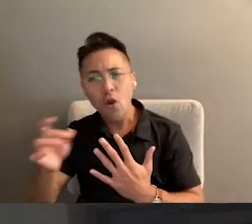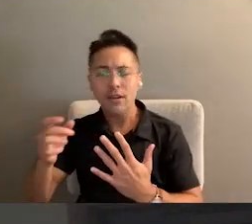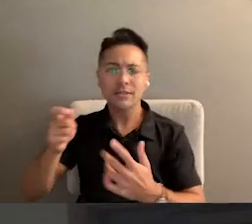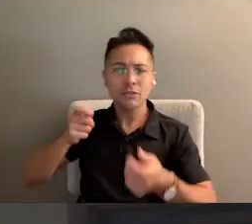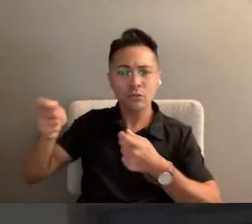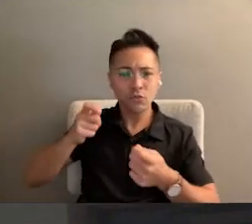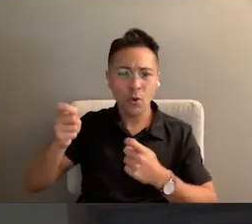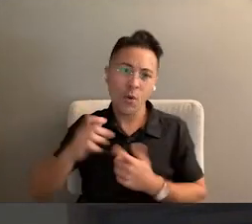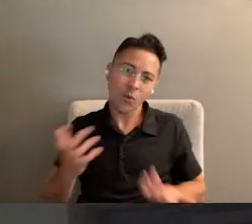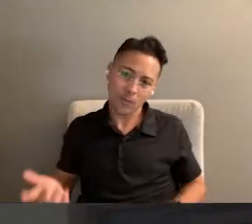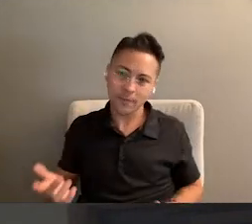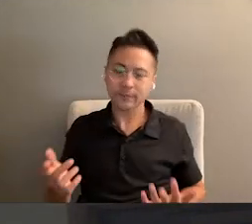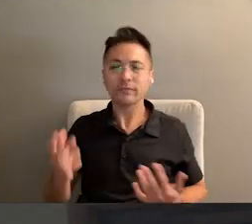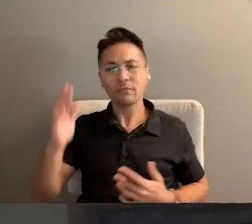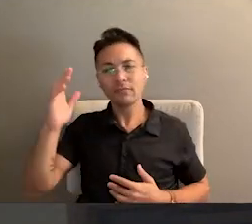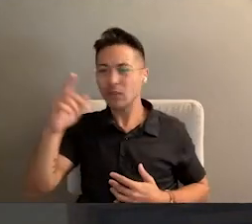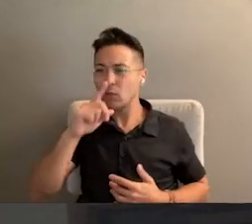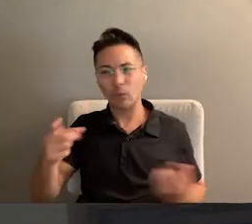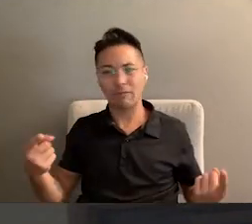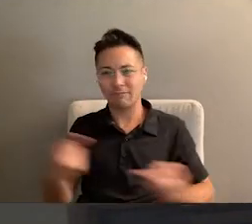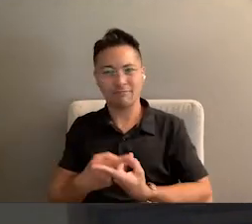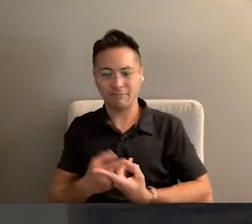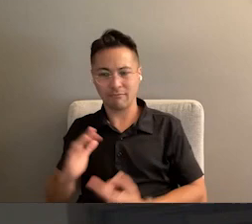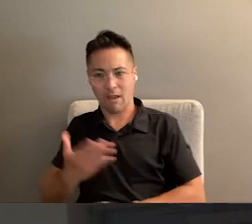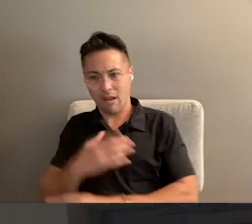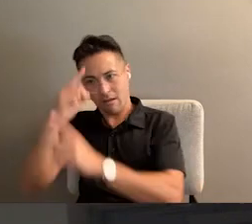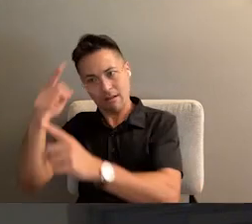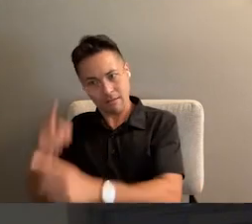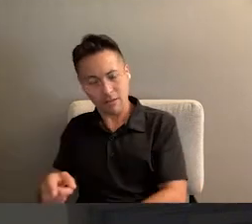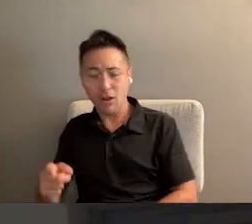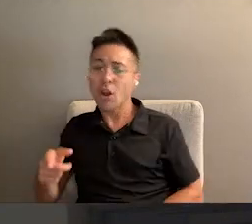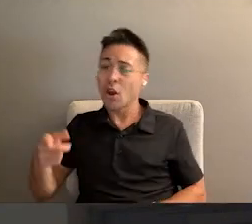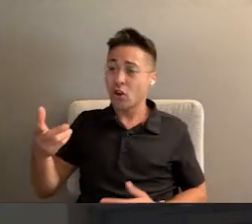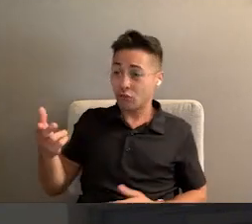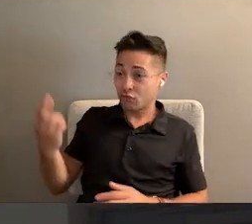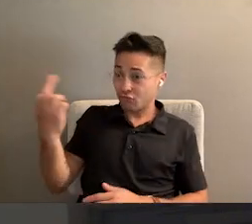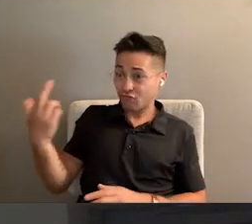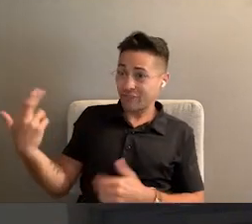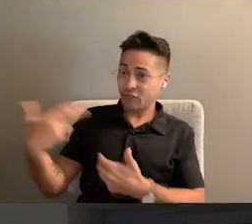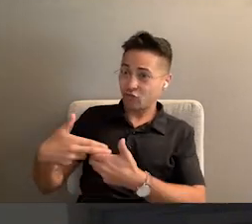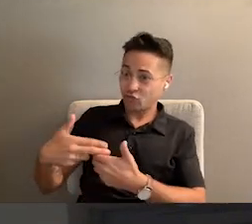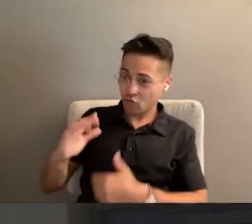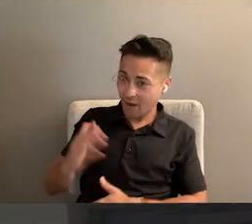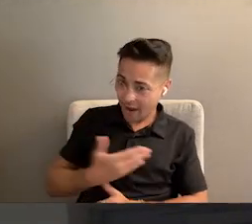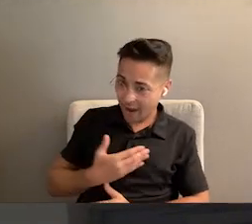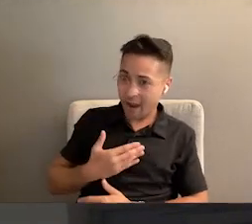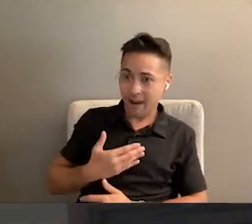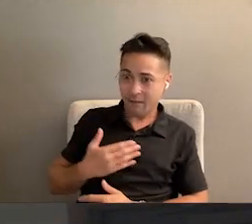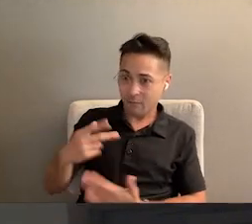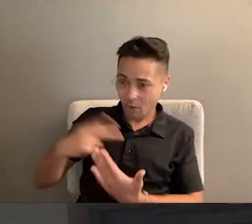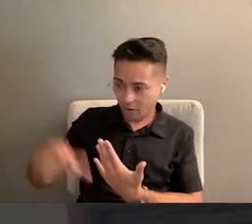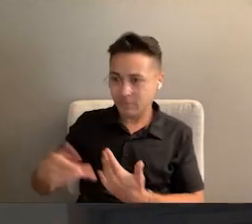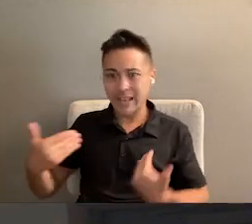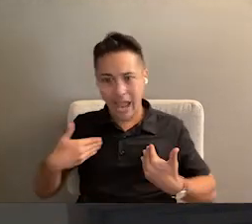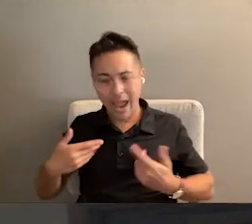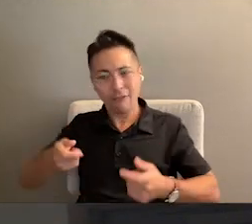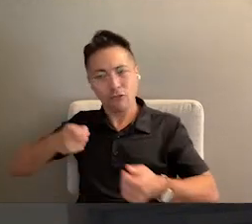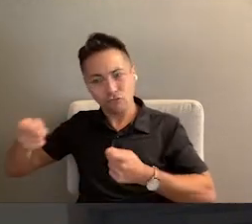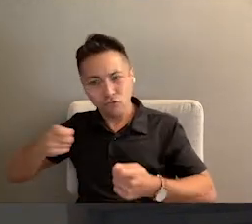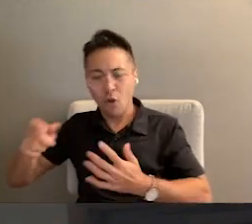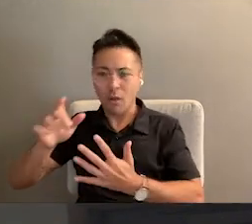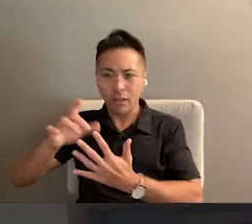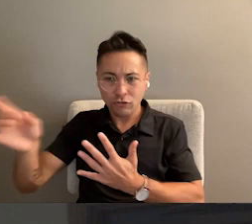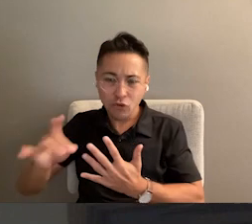in a group home takes away a lot of that choice and control. So that's why it's counterintuitive. You're on CDC Plus to have the choice